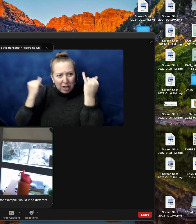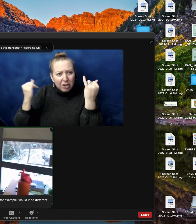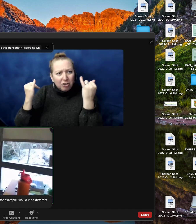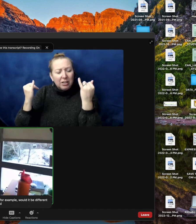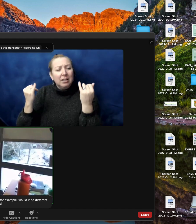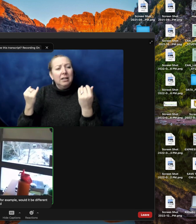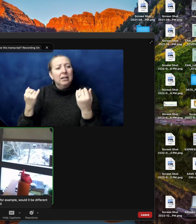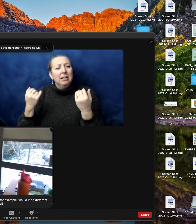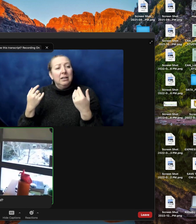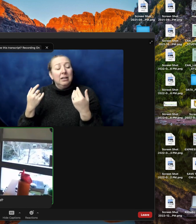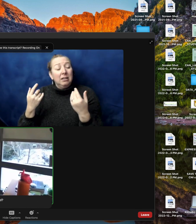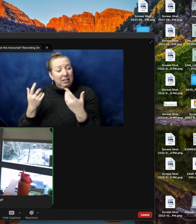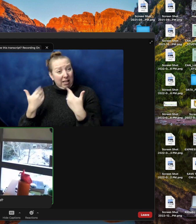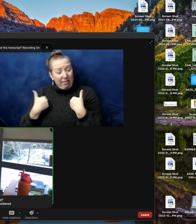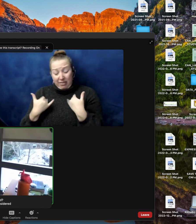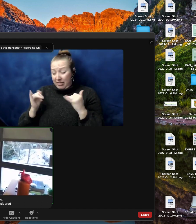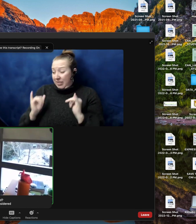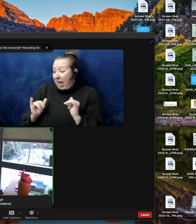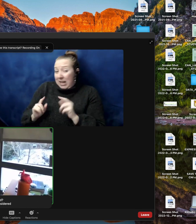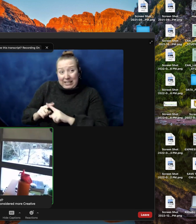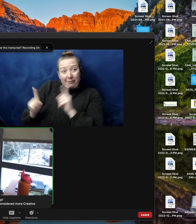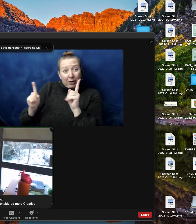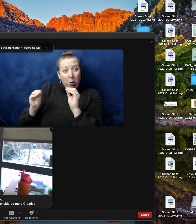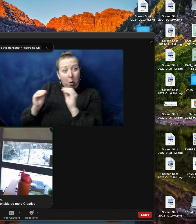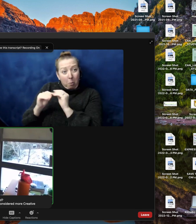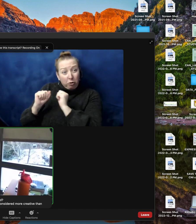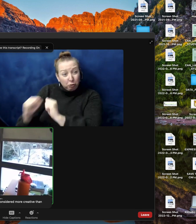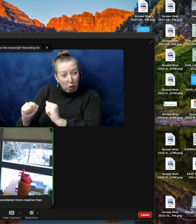enhanced in individuals considered more creative than others?